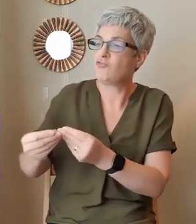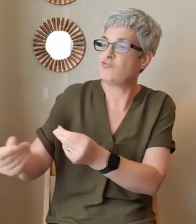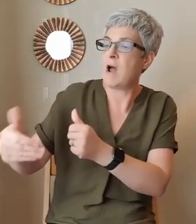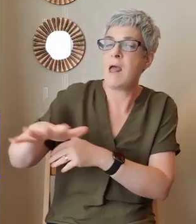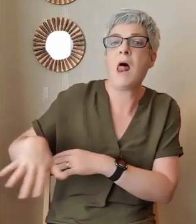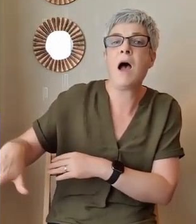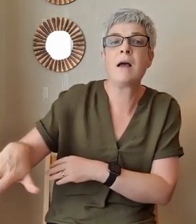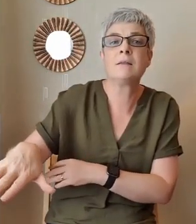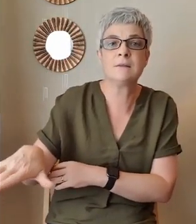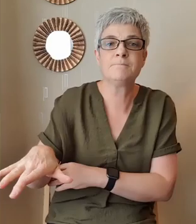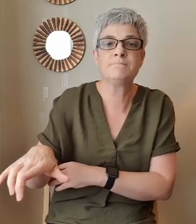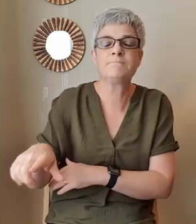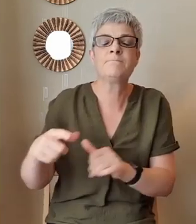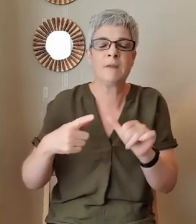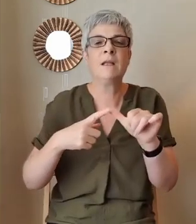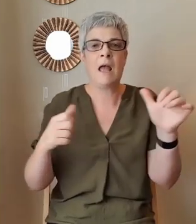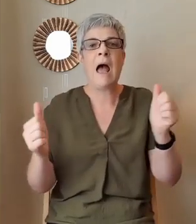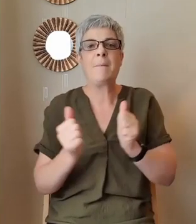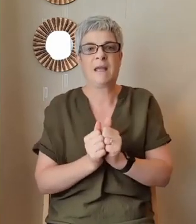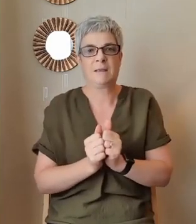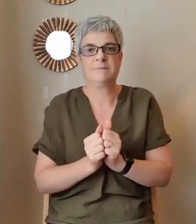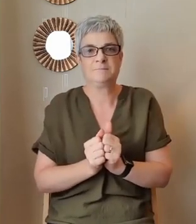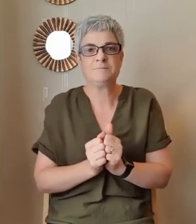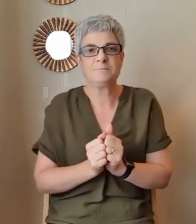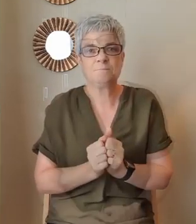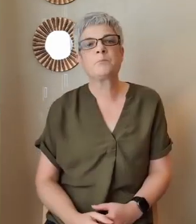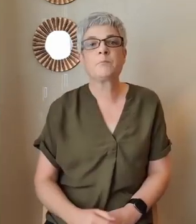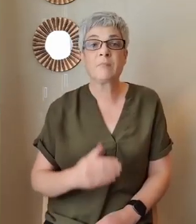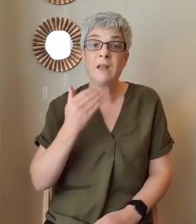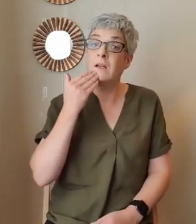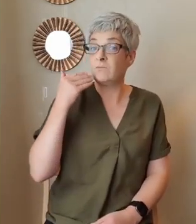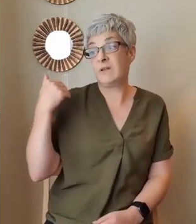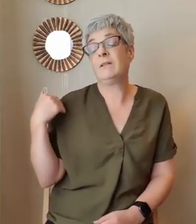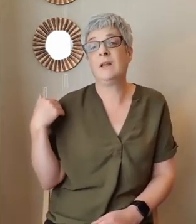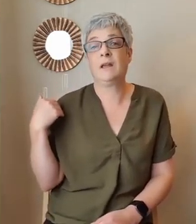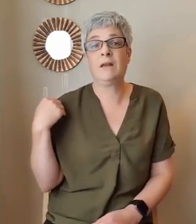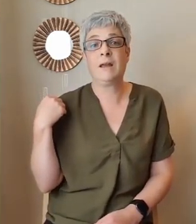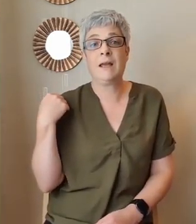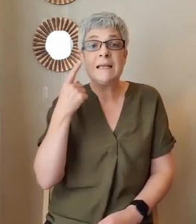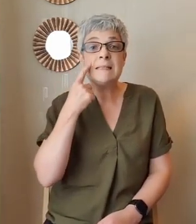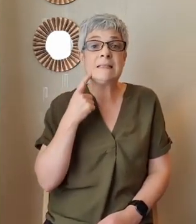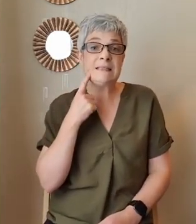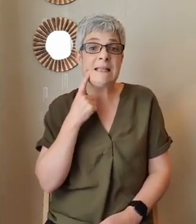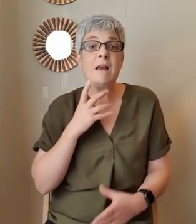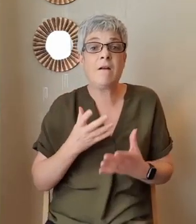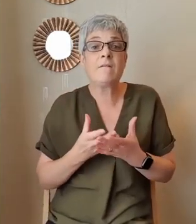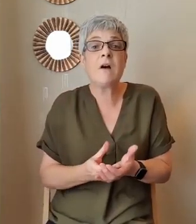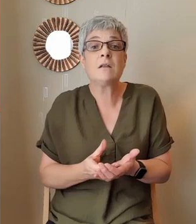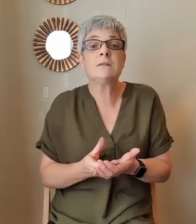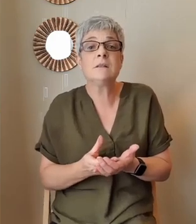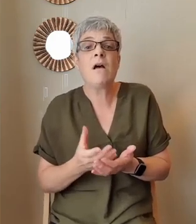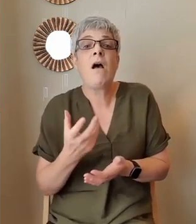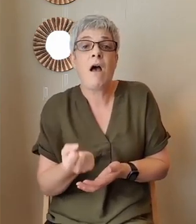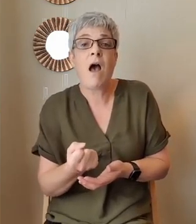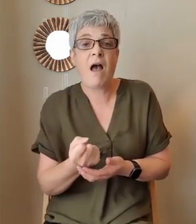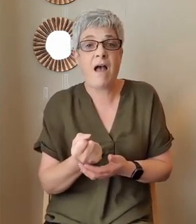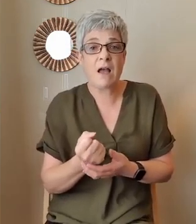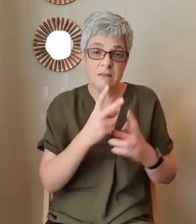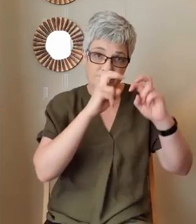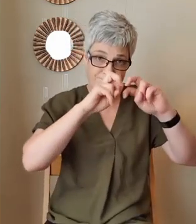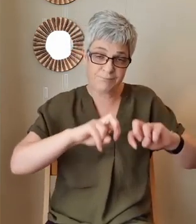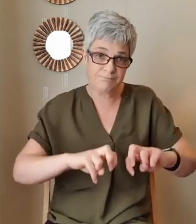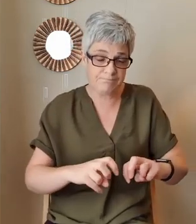dry land. Amen. A short time ago, Tear Fund had a survey and which revealed that